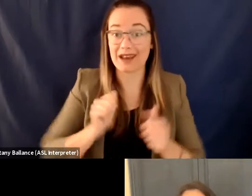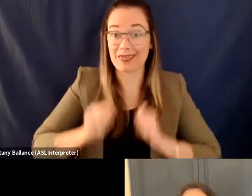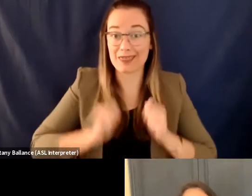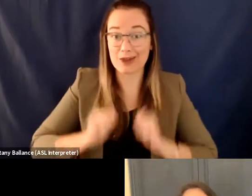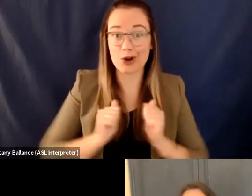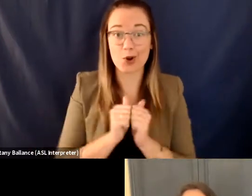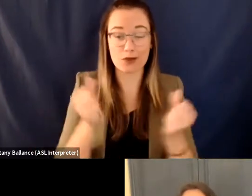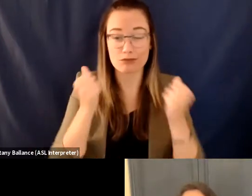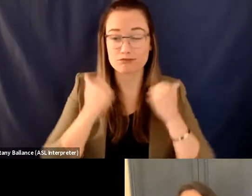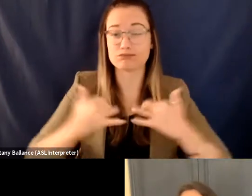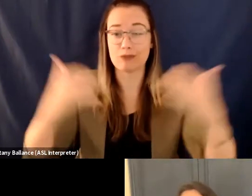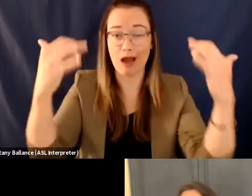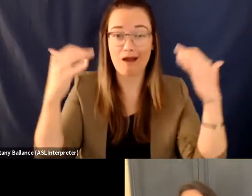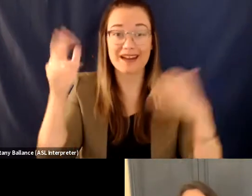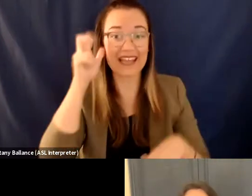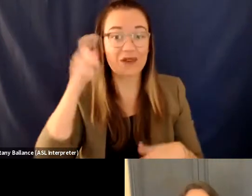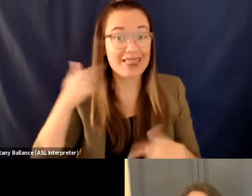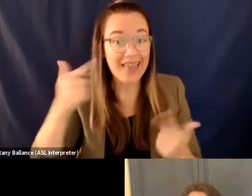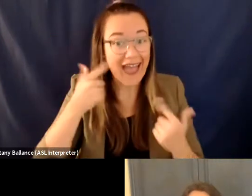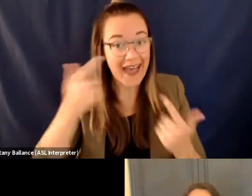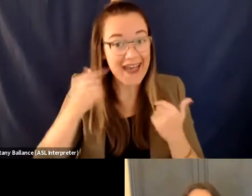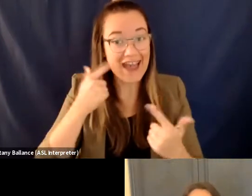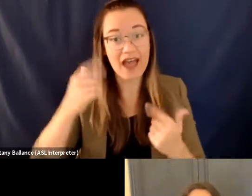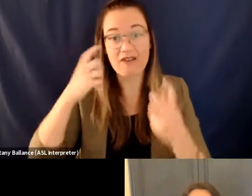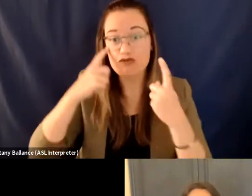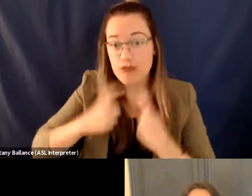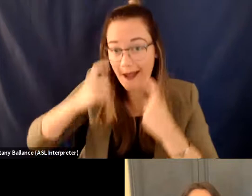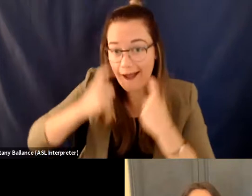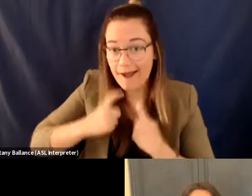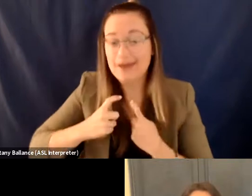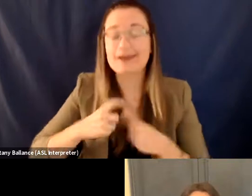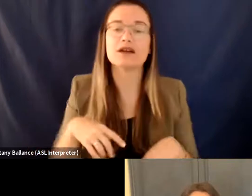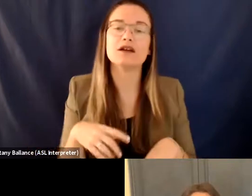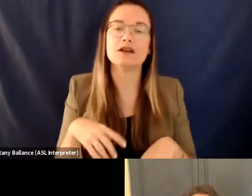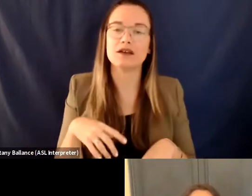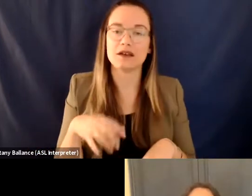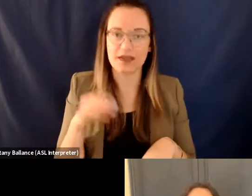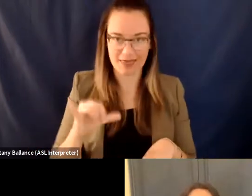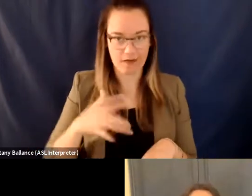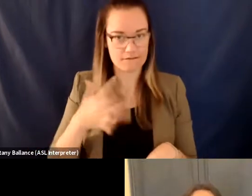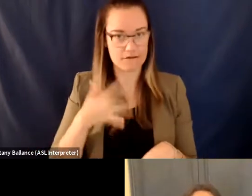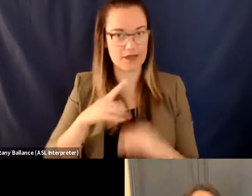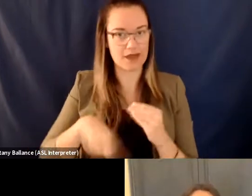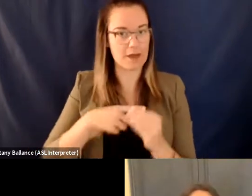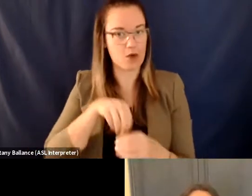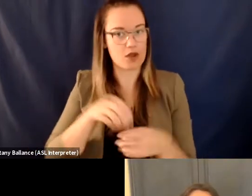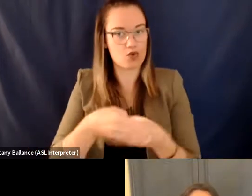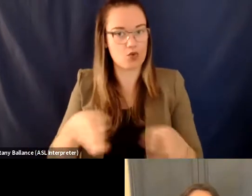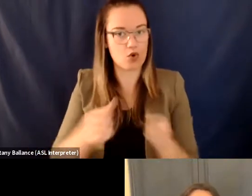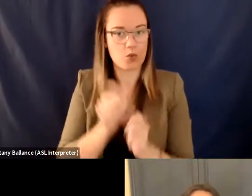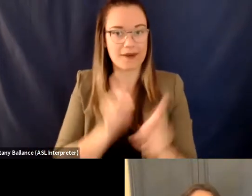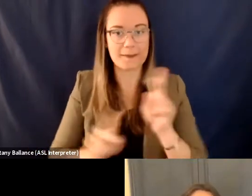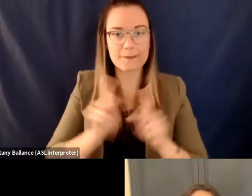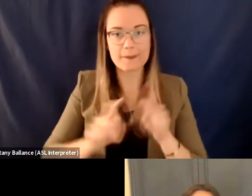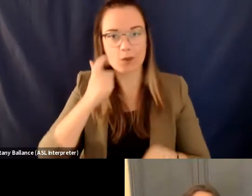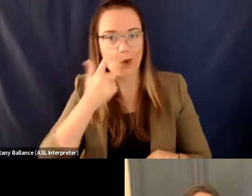lot of people and hearing laughter and hearing crying and, you know, just sort of that feeling of being in a room with people